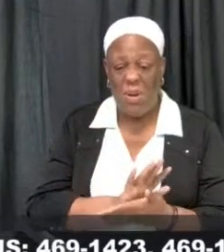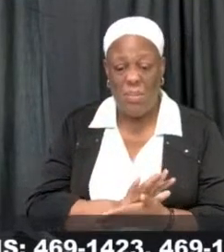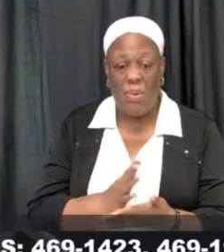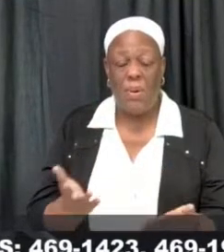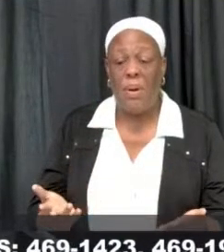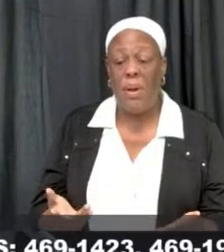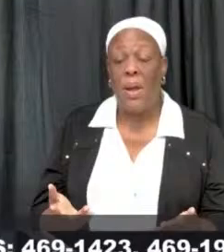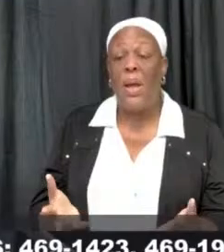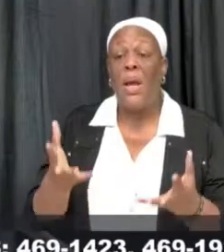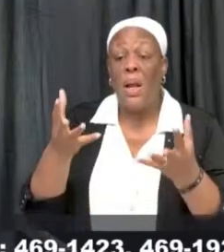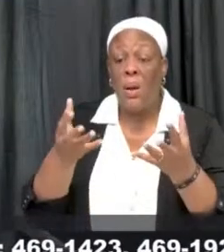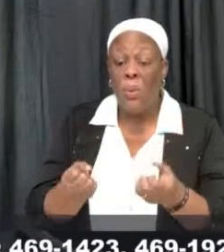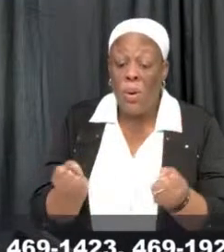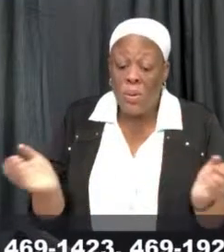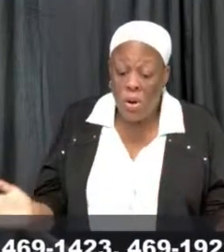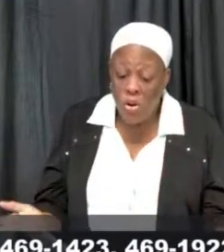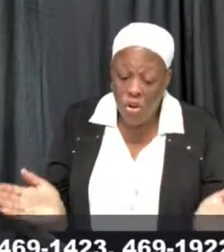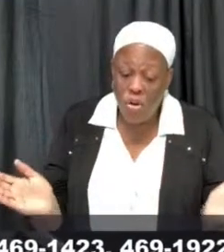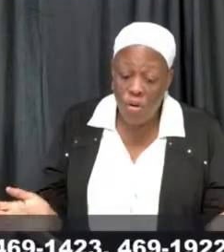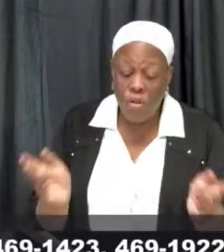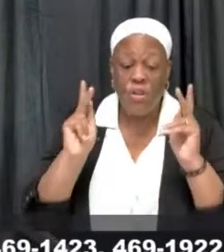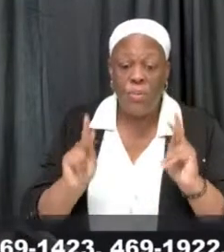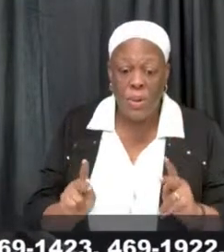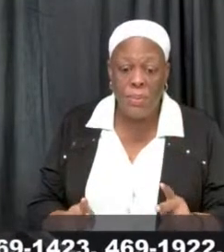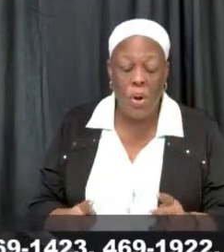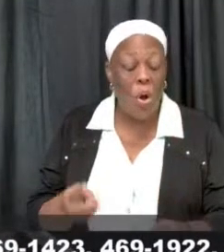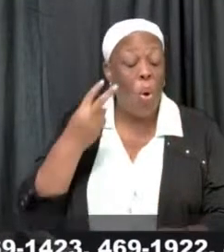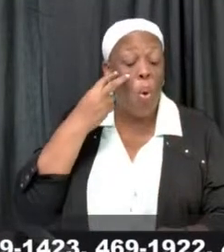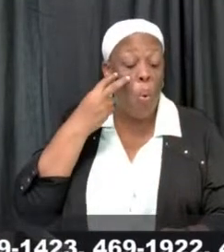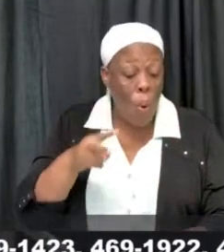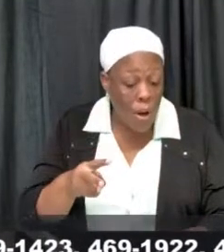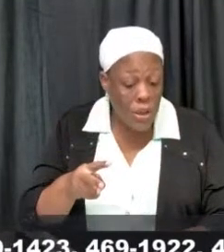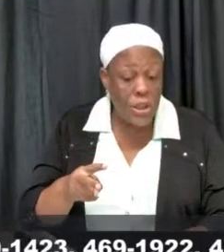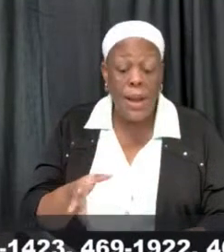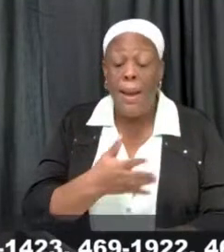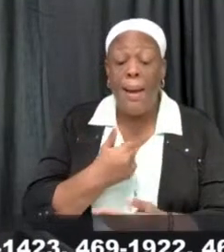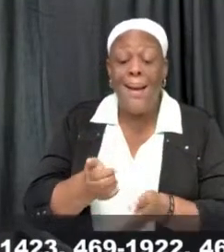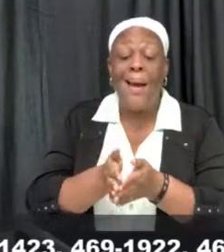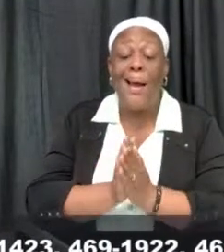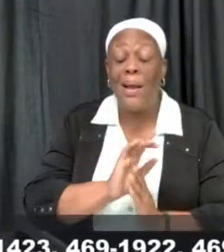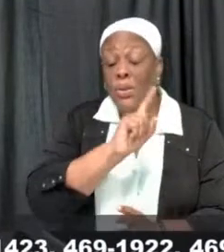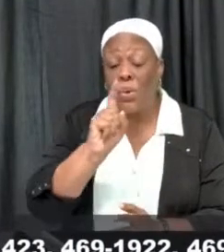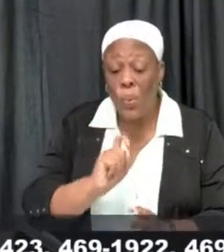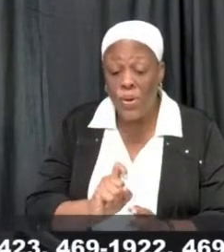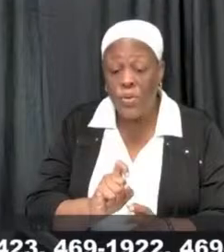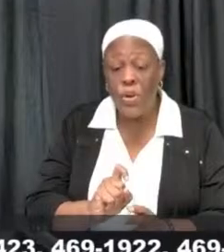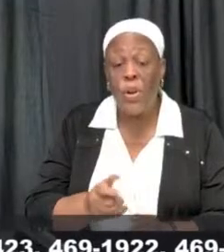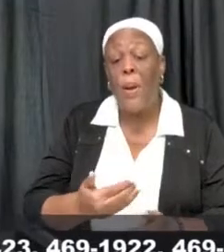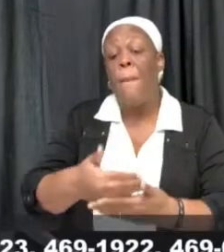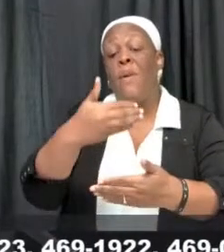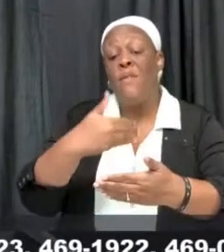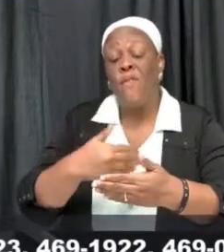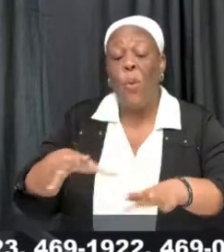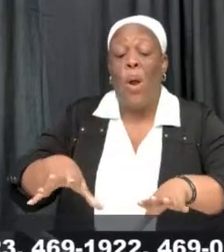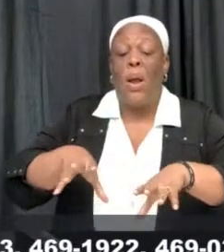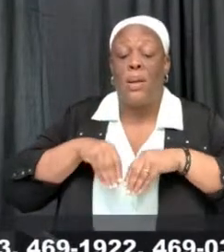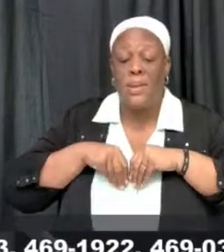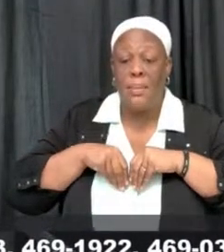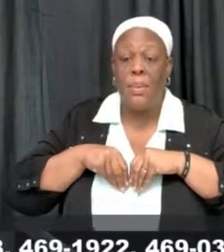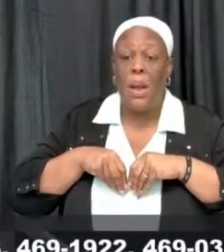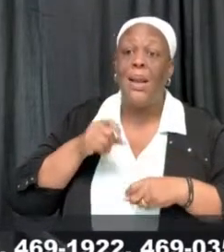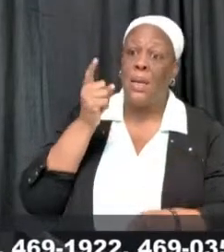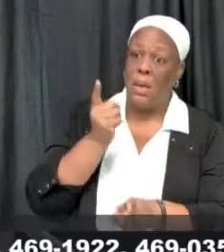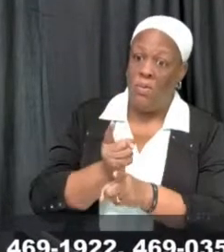want to encourage all to check and verify before accepting as fact these types